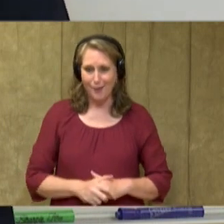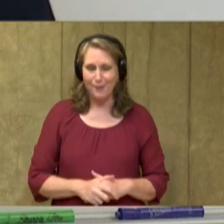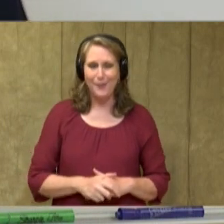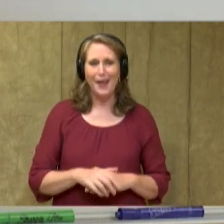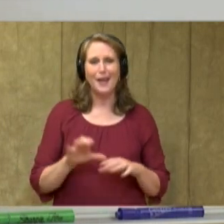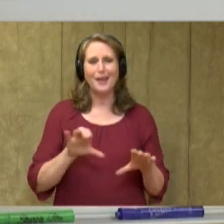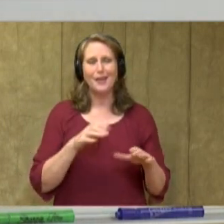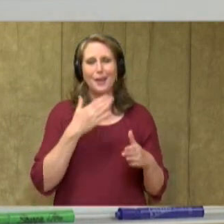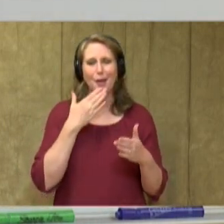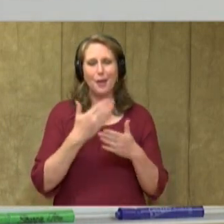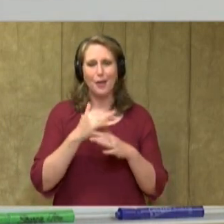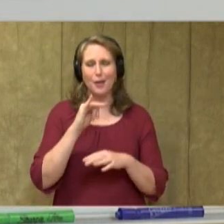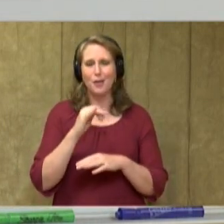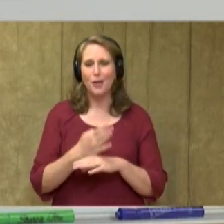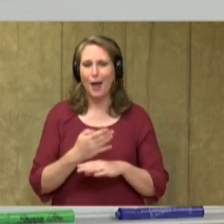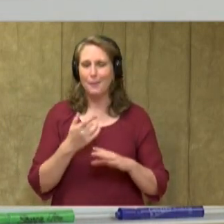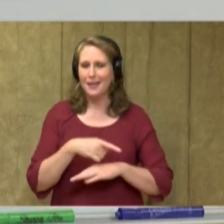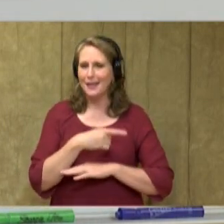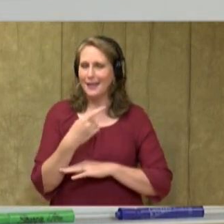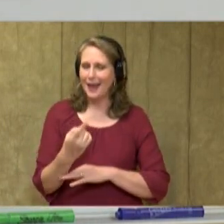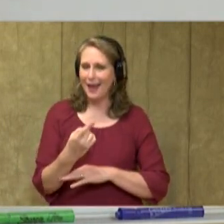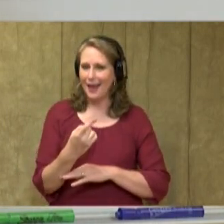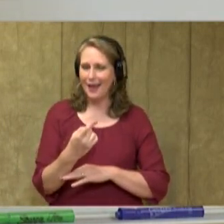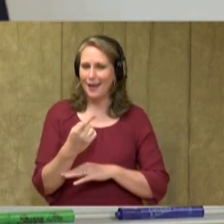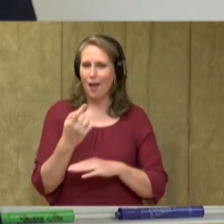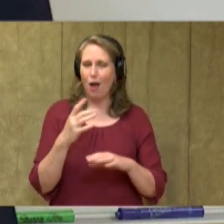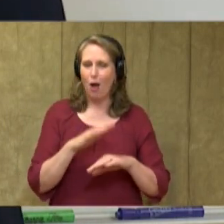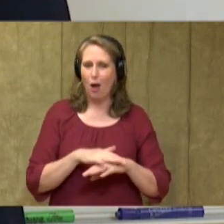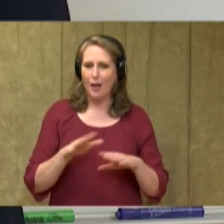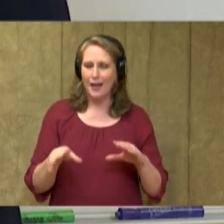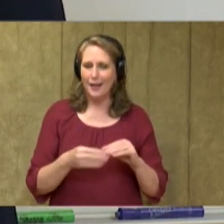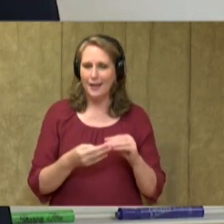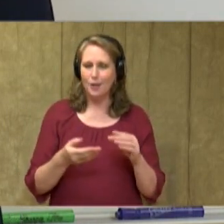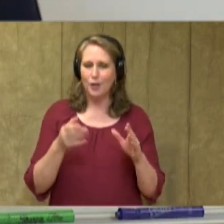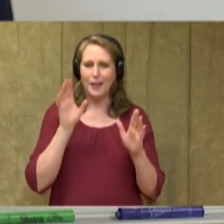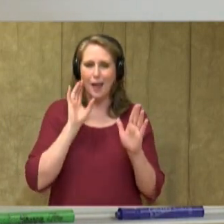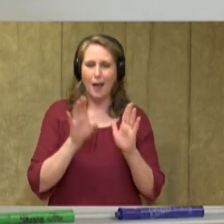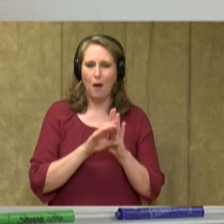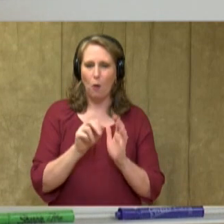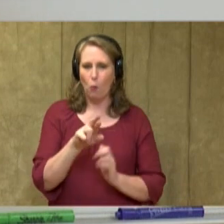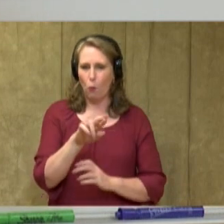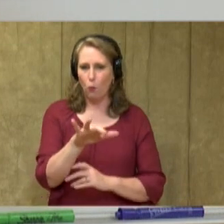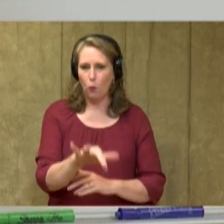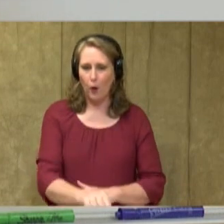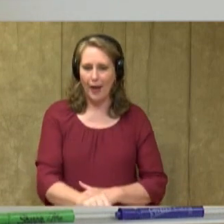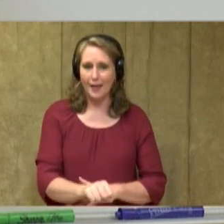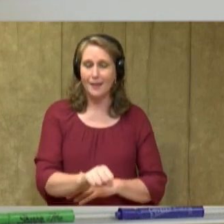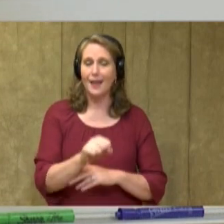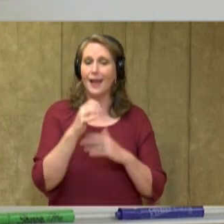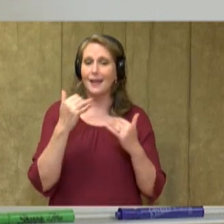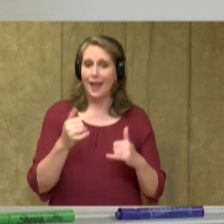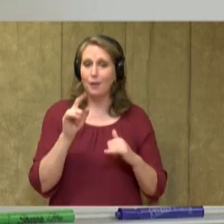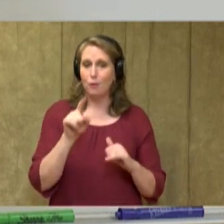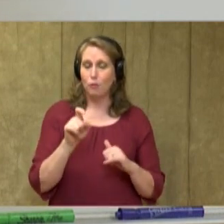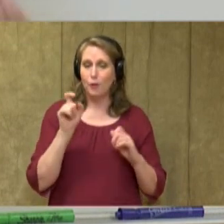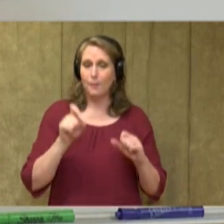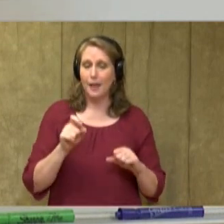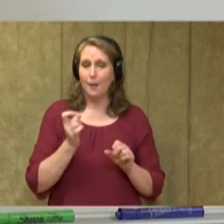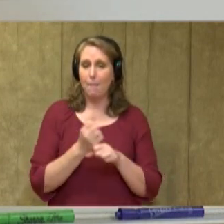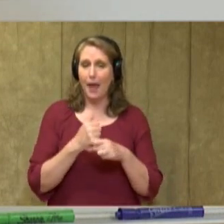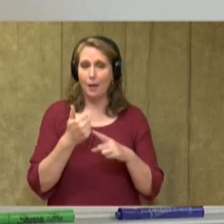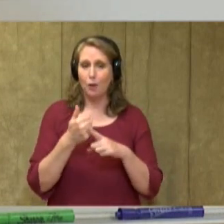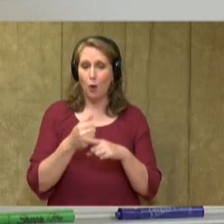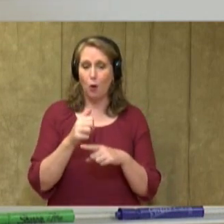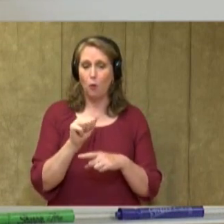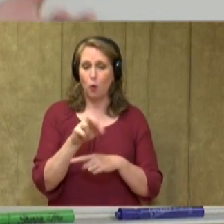a fantastic job today on our repeated addition arrays. I think after this lesson, you should be able to maybe make